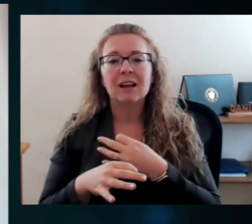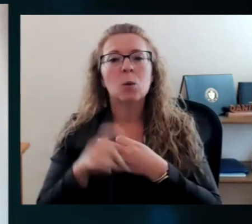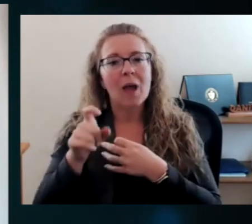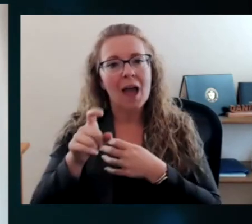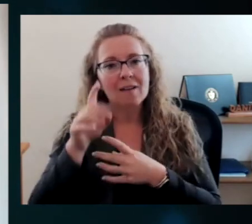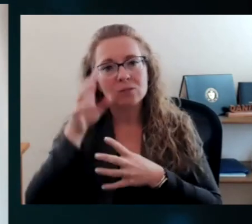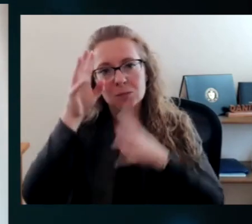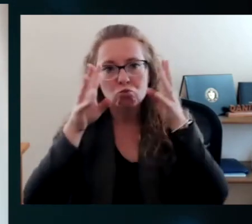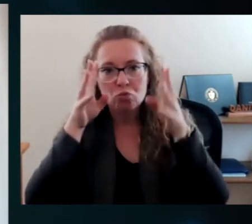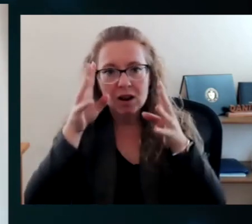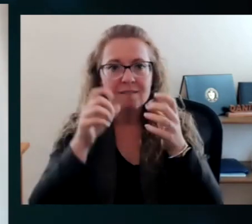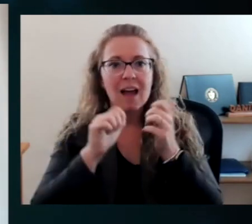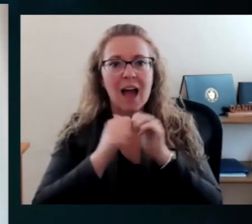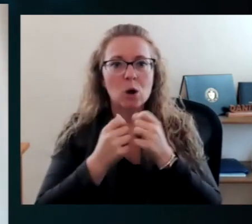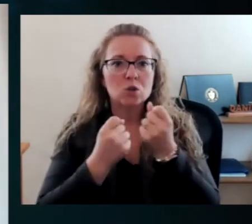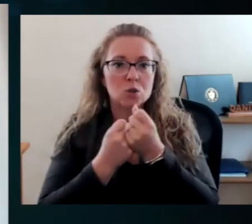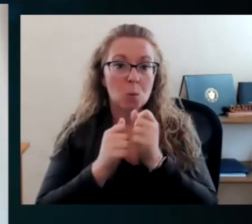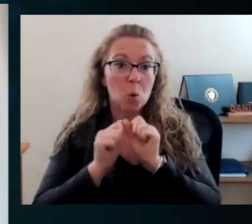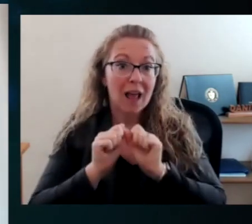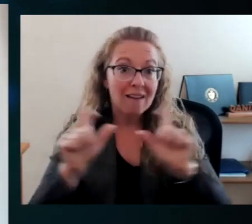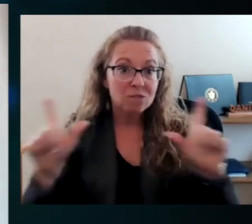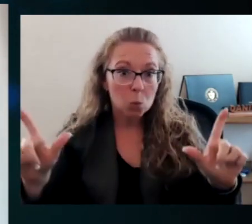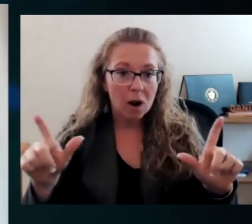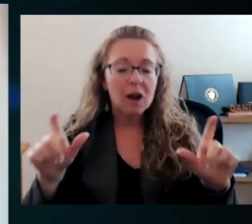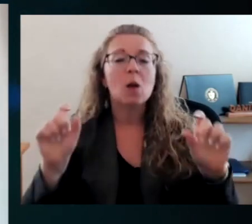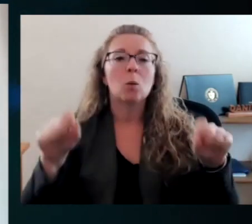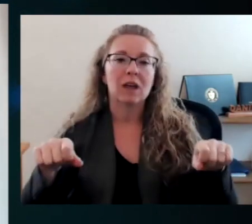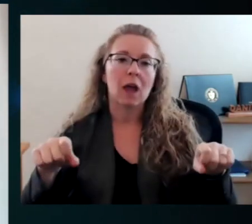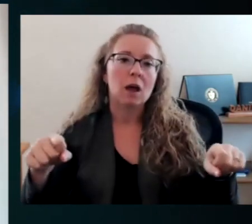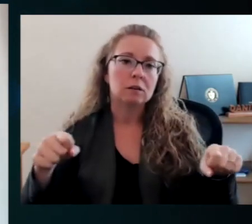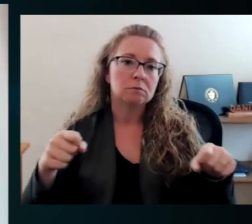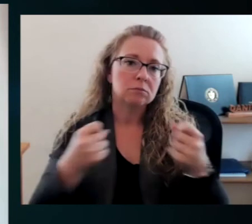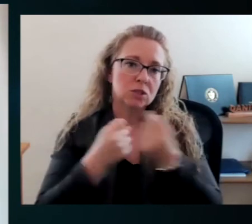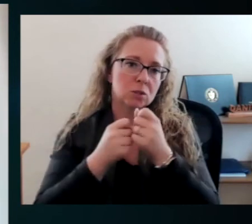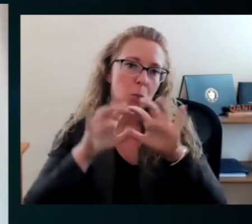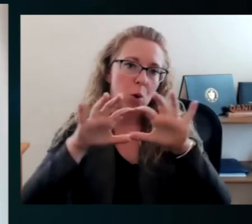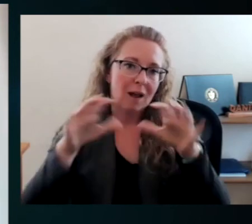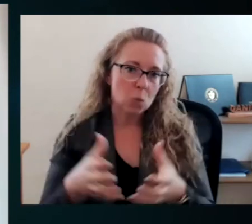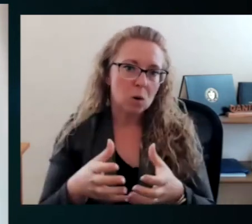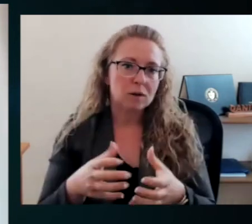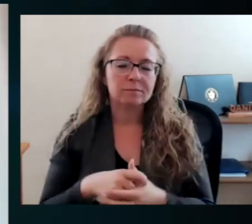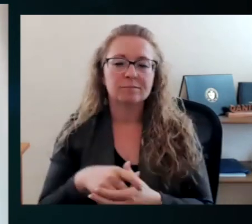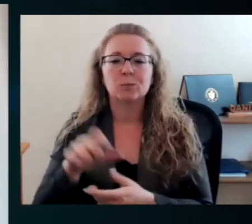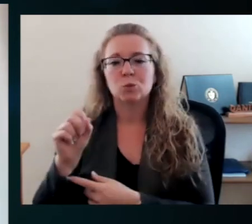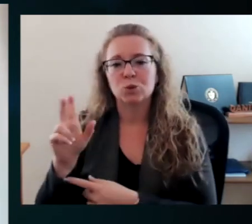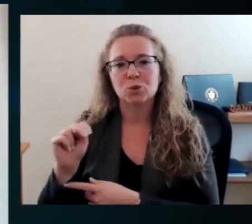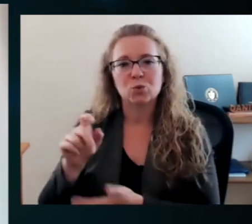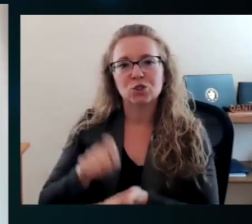And I think that we can support everybody. As what Susan just wrote,